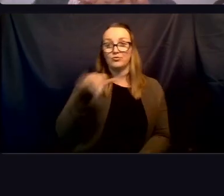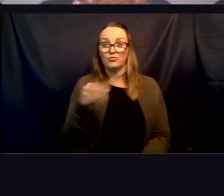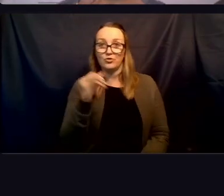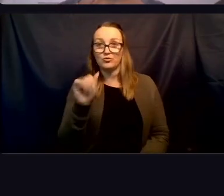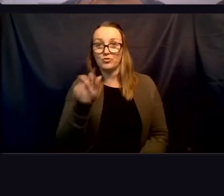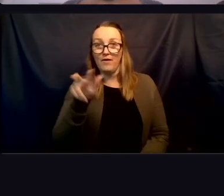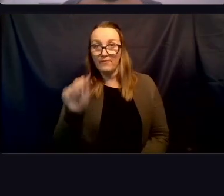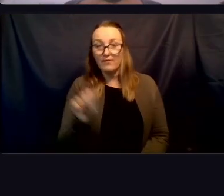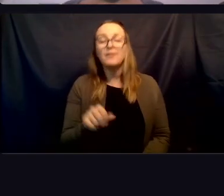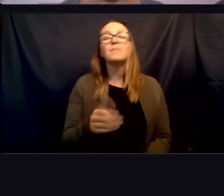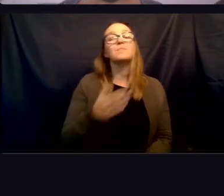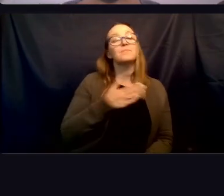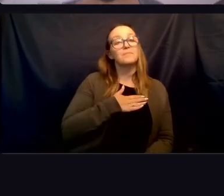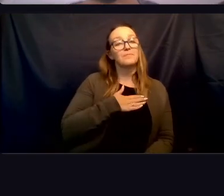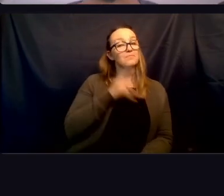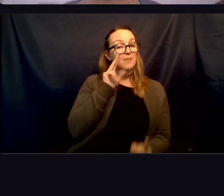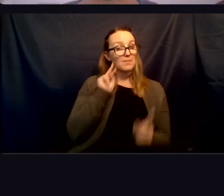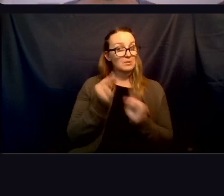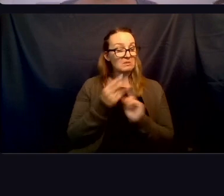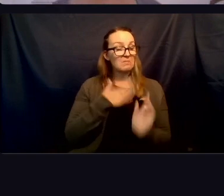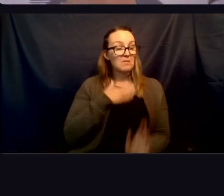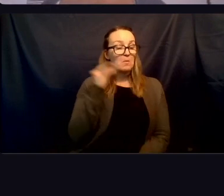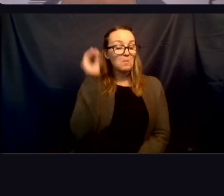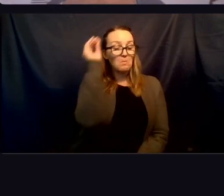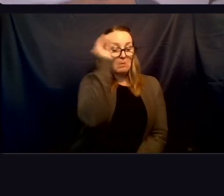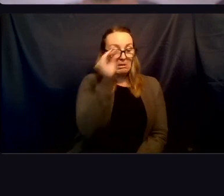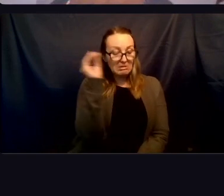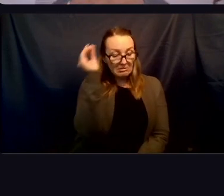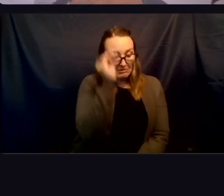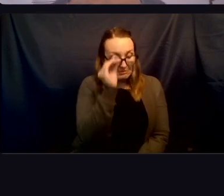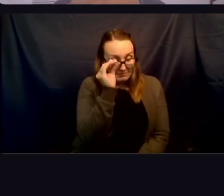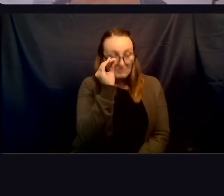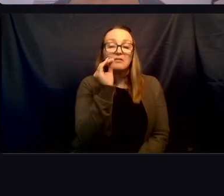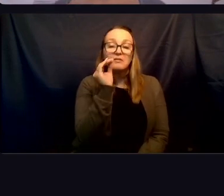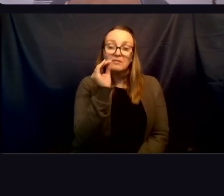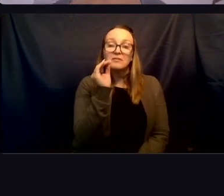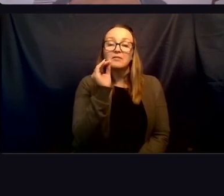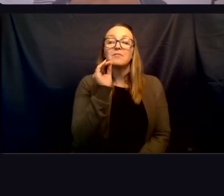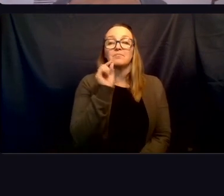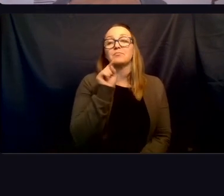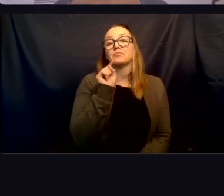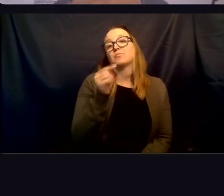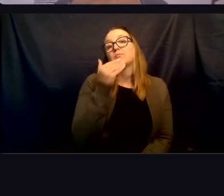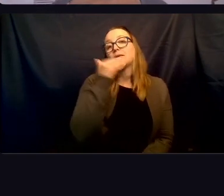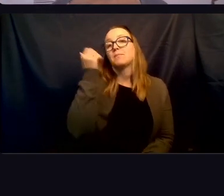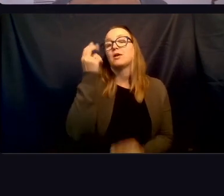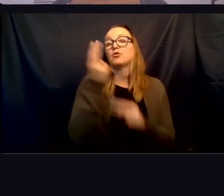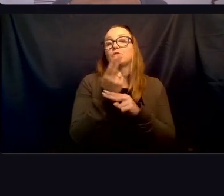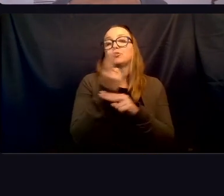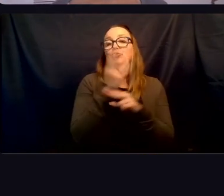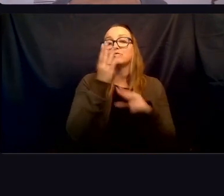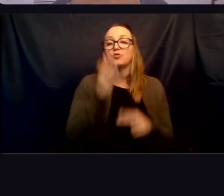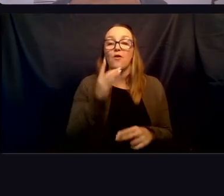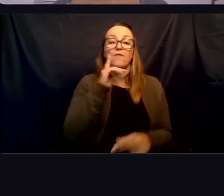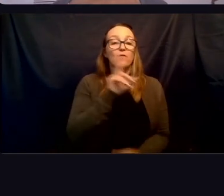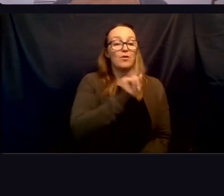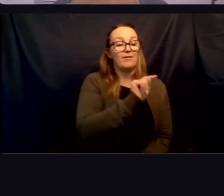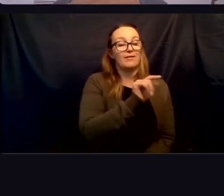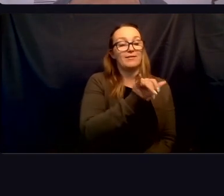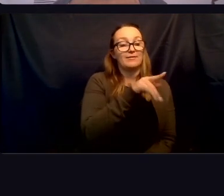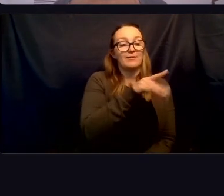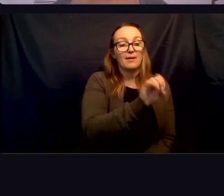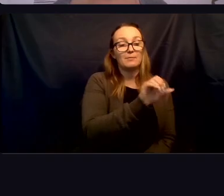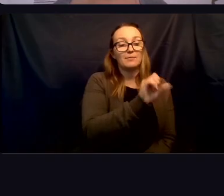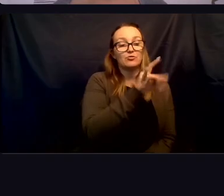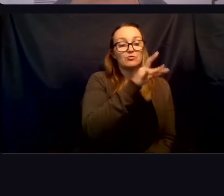this, and I am of the opinion that you are a better user of TypeScript if you know